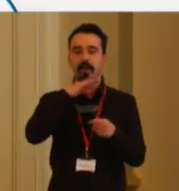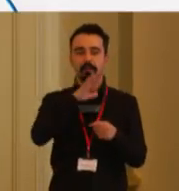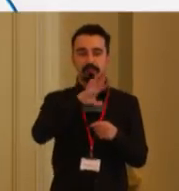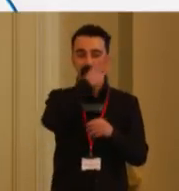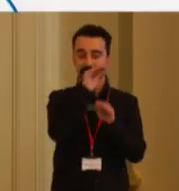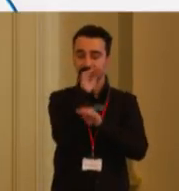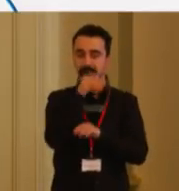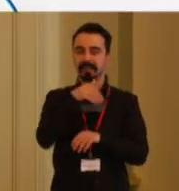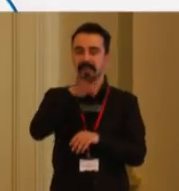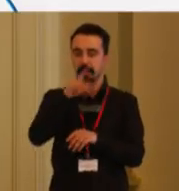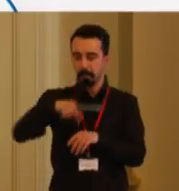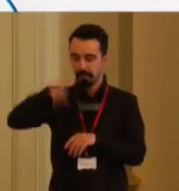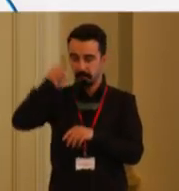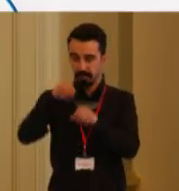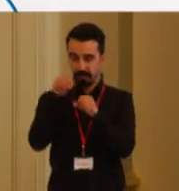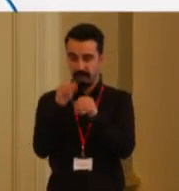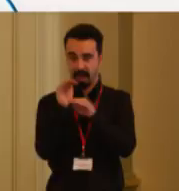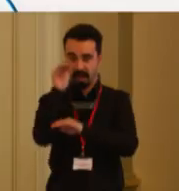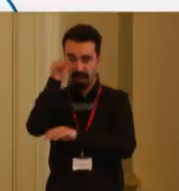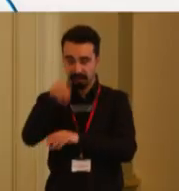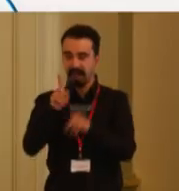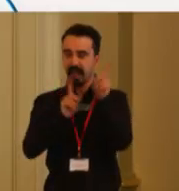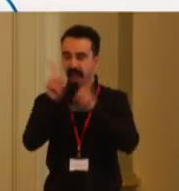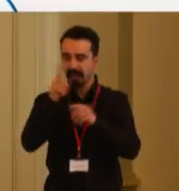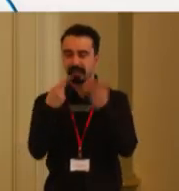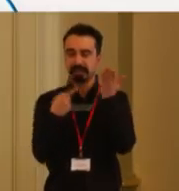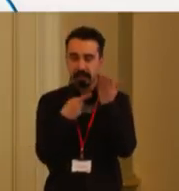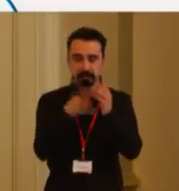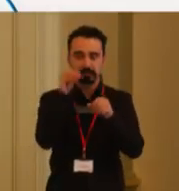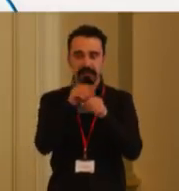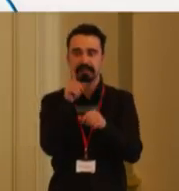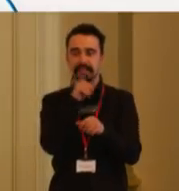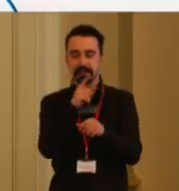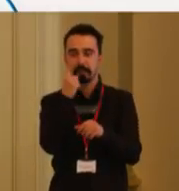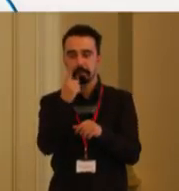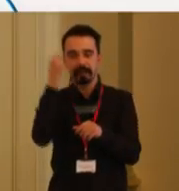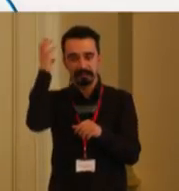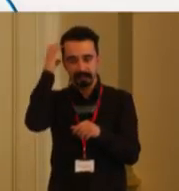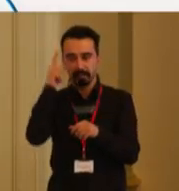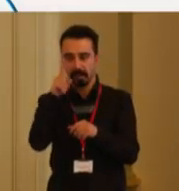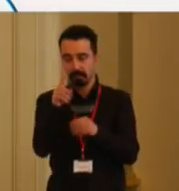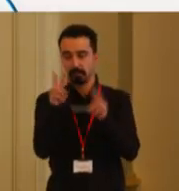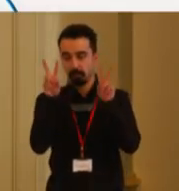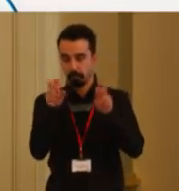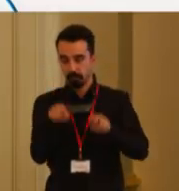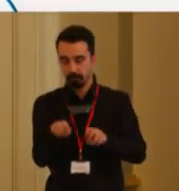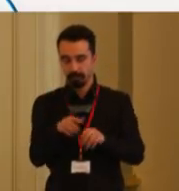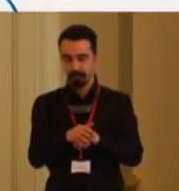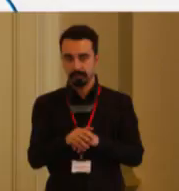studies. It's a common problem for all young people in their day-to-day life. As they use technology, as they use